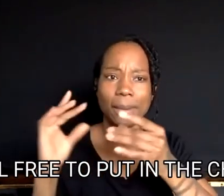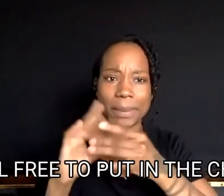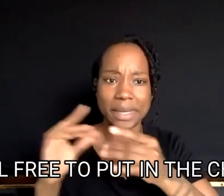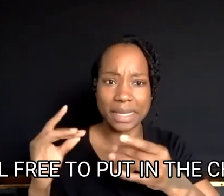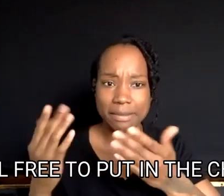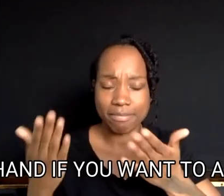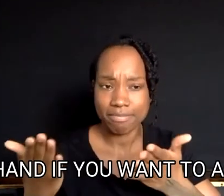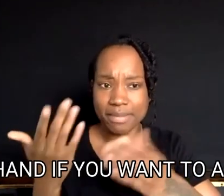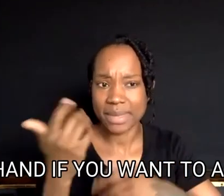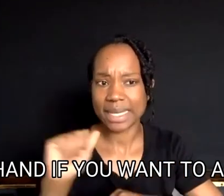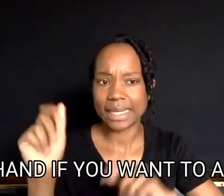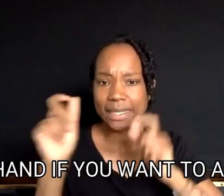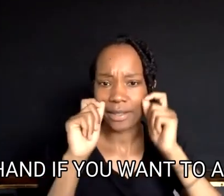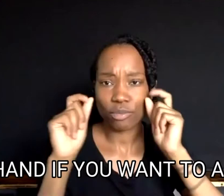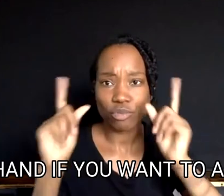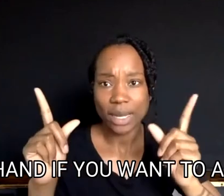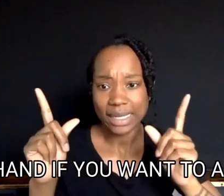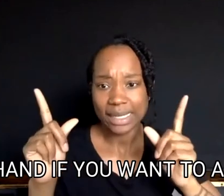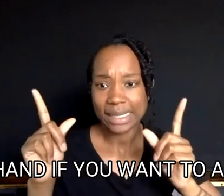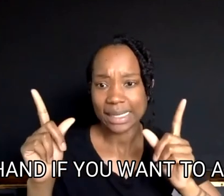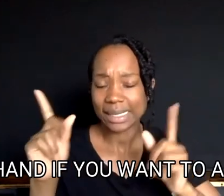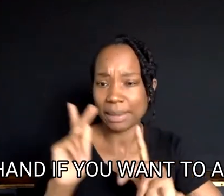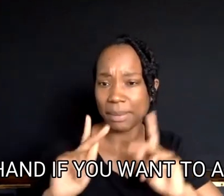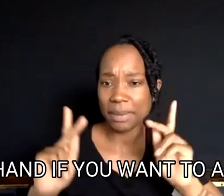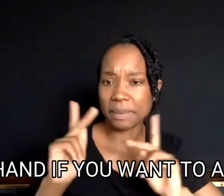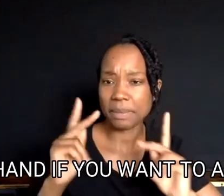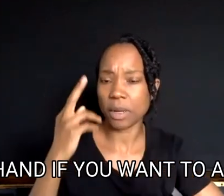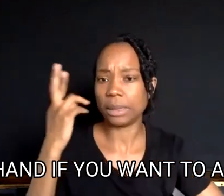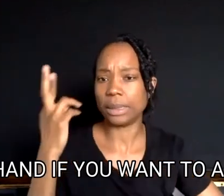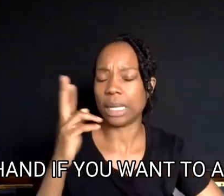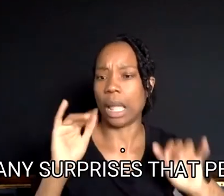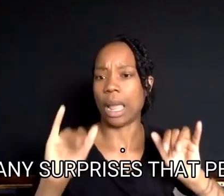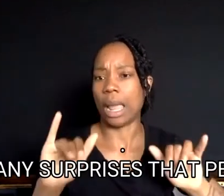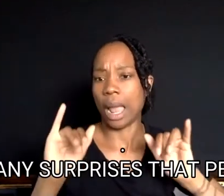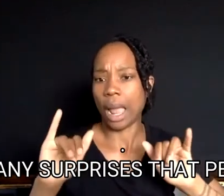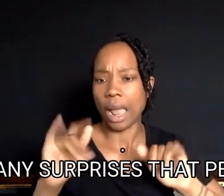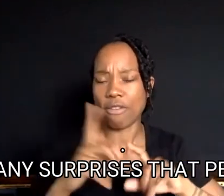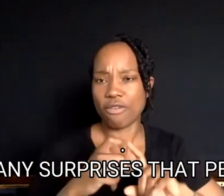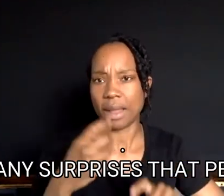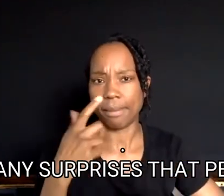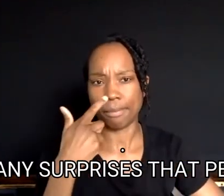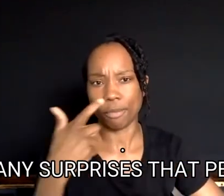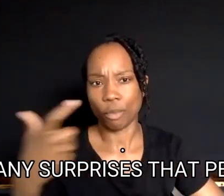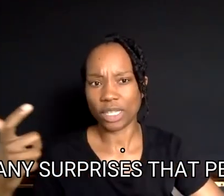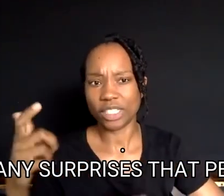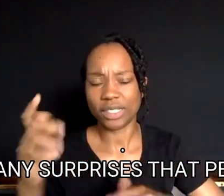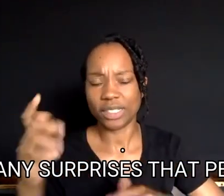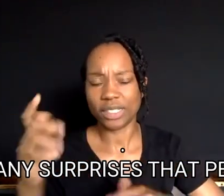Any surprises that people found from seeing things in the video?